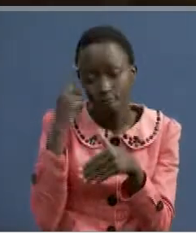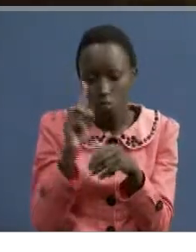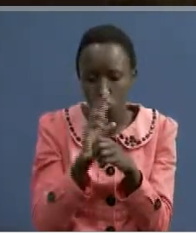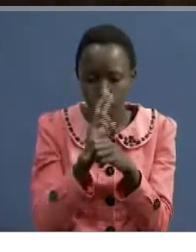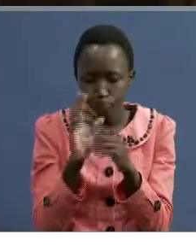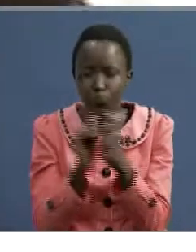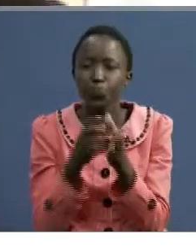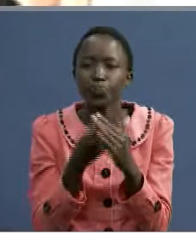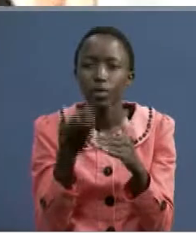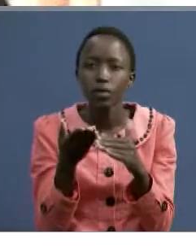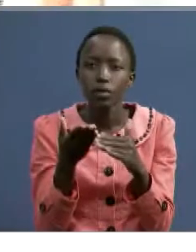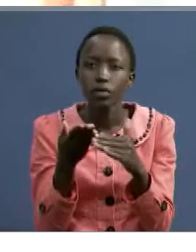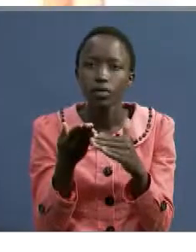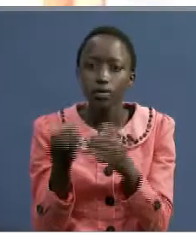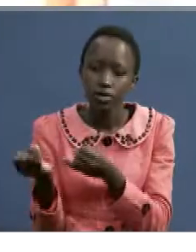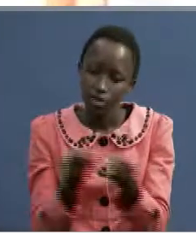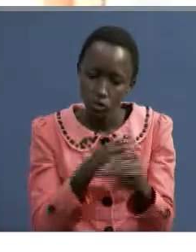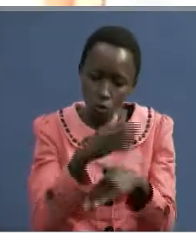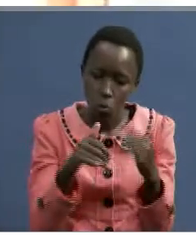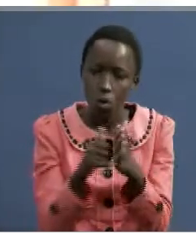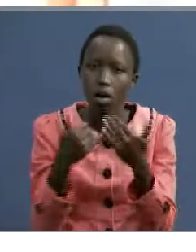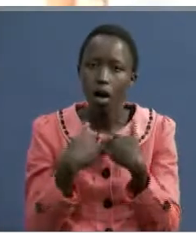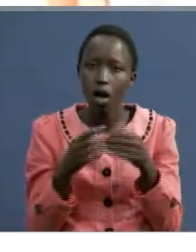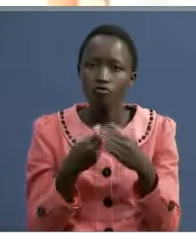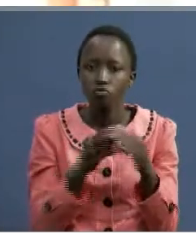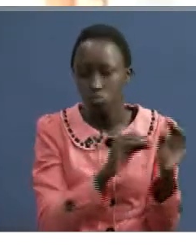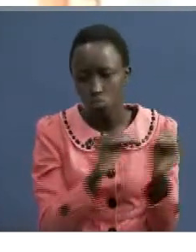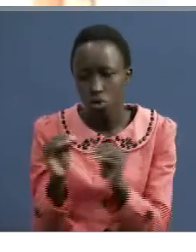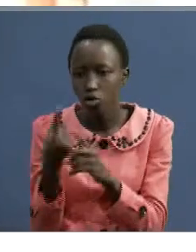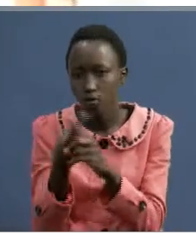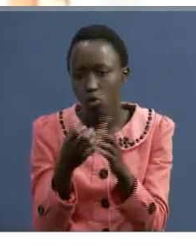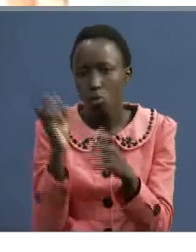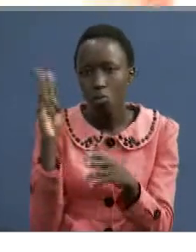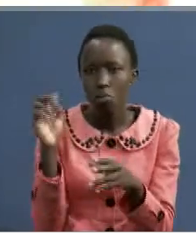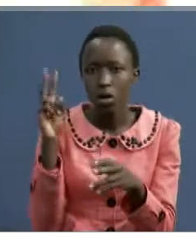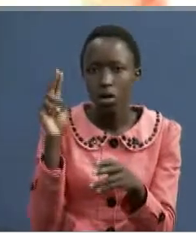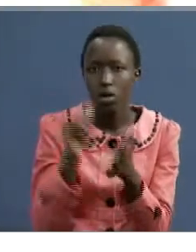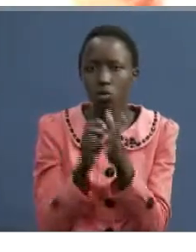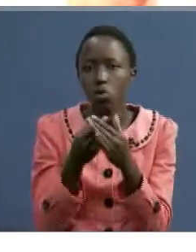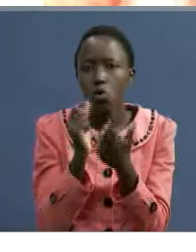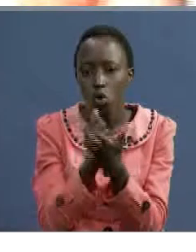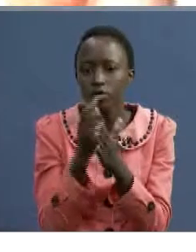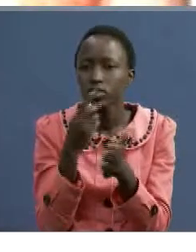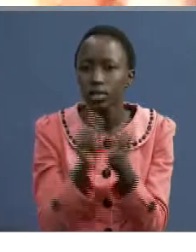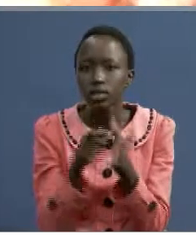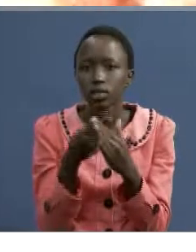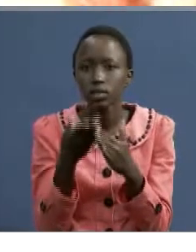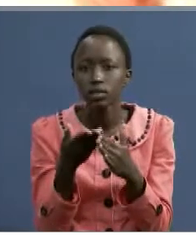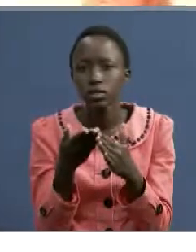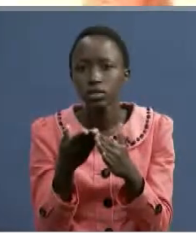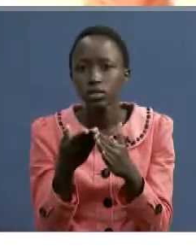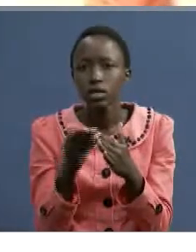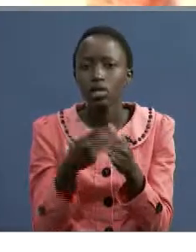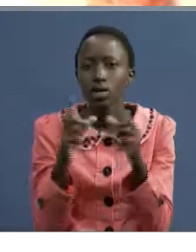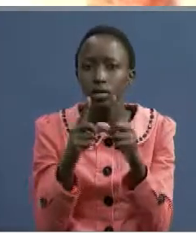verification. Natembea had invited all those who have been evicted from the Mau Forest to his office, saying that genuine title